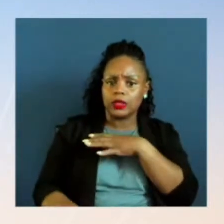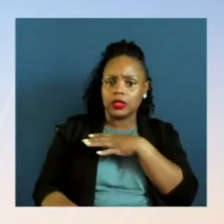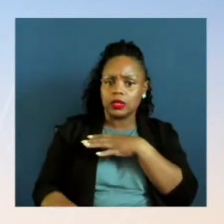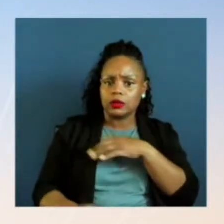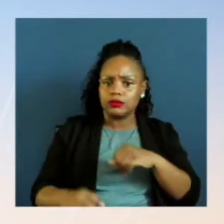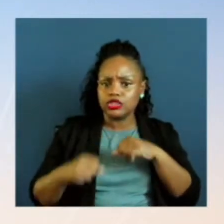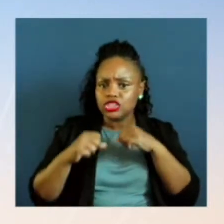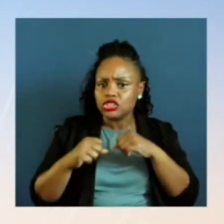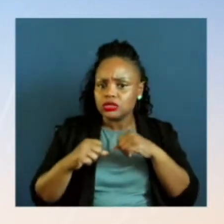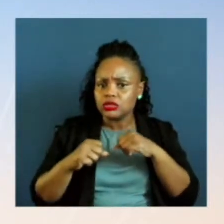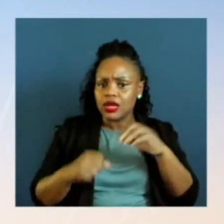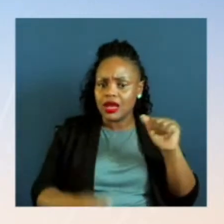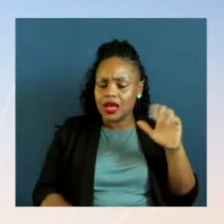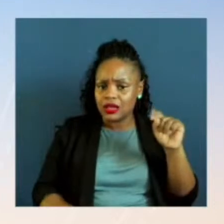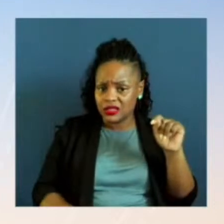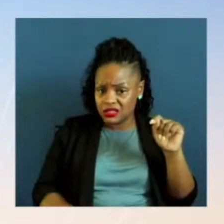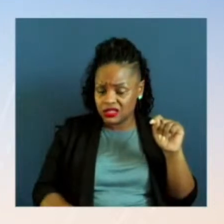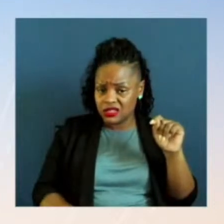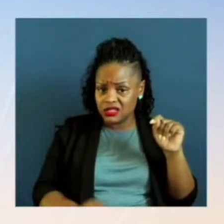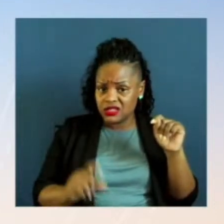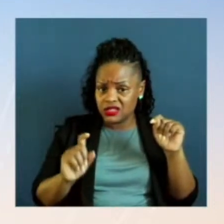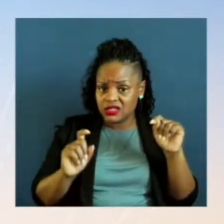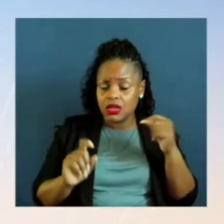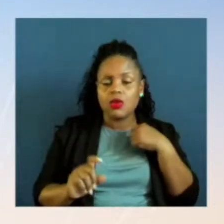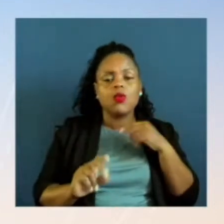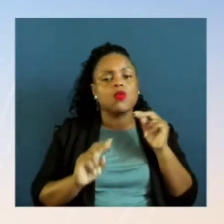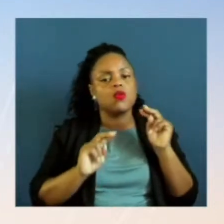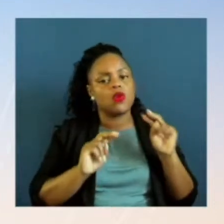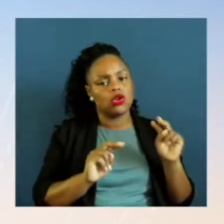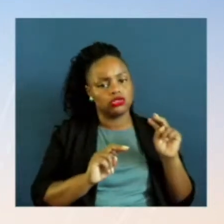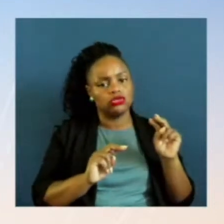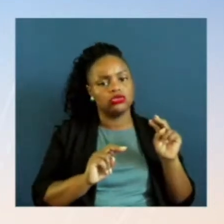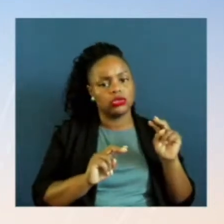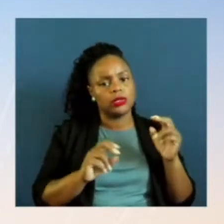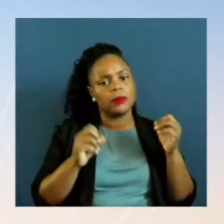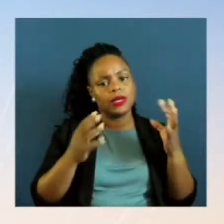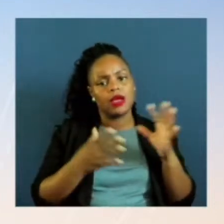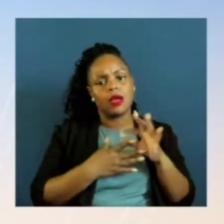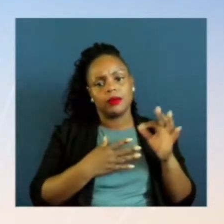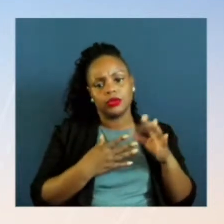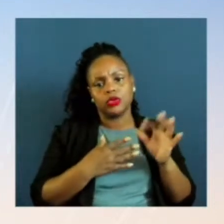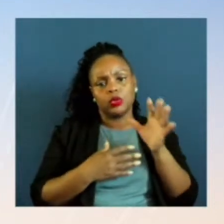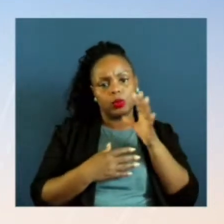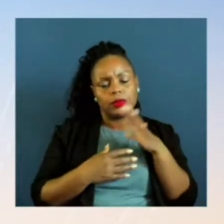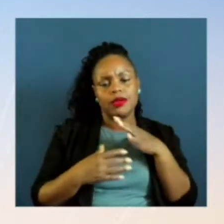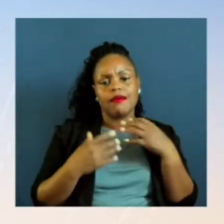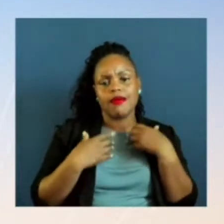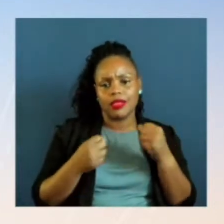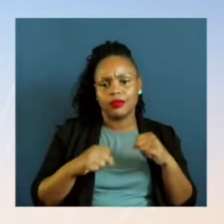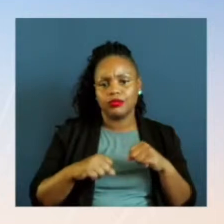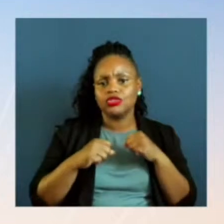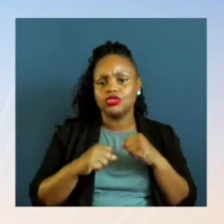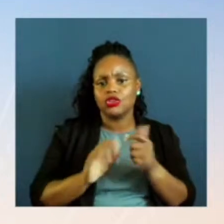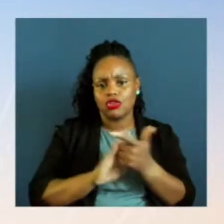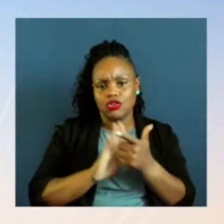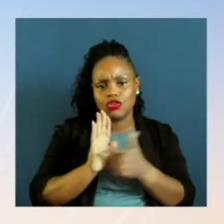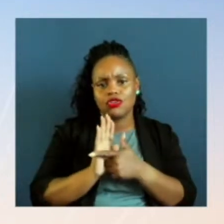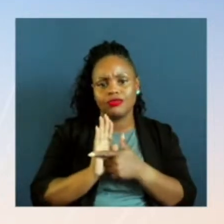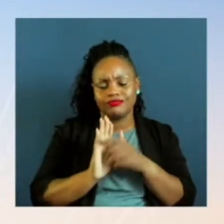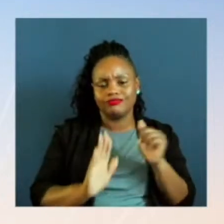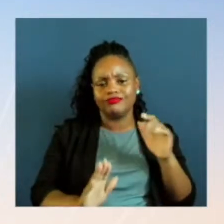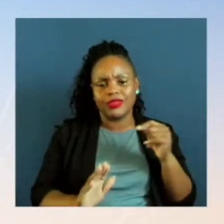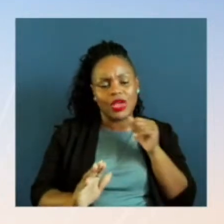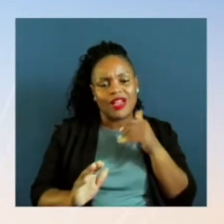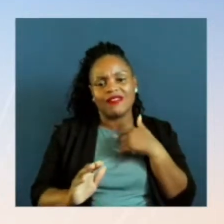in Congress, including the Women's Health Protection Act, but I don't have an assessment at this point in time about that piece of legislation. And will there be a